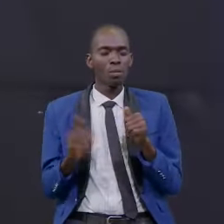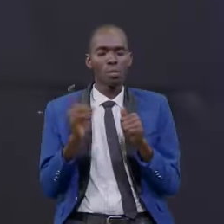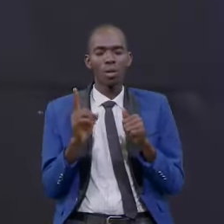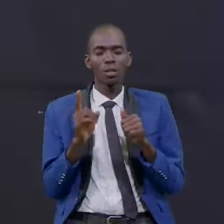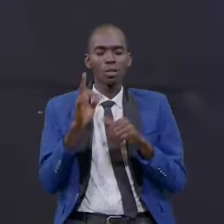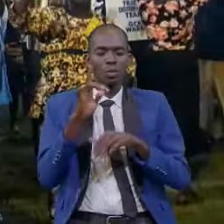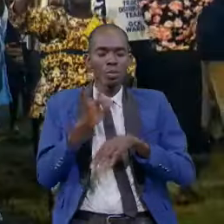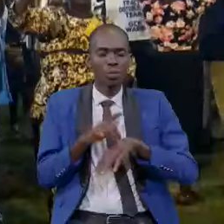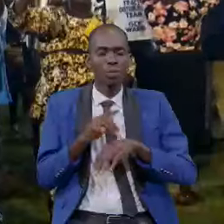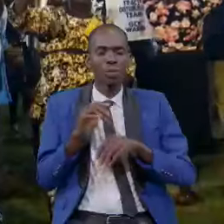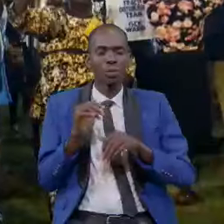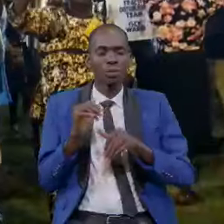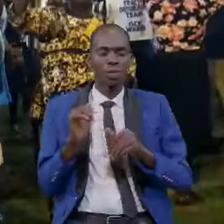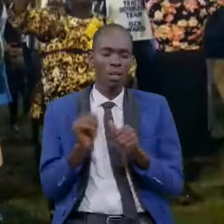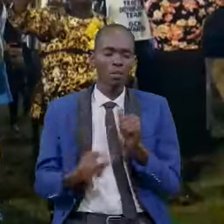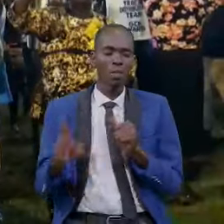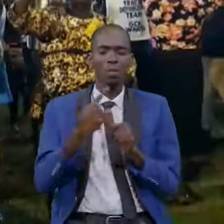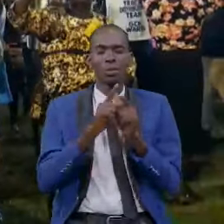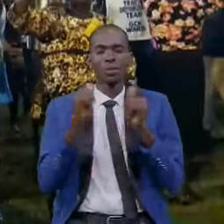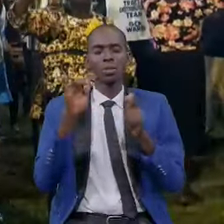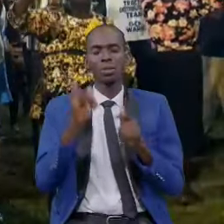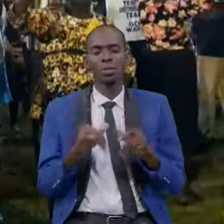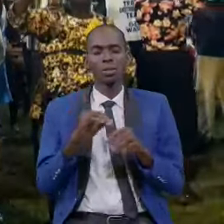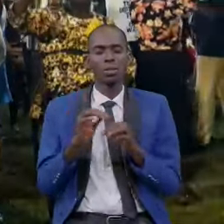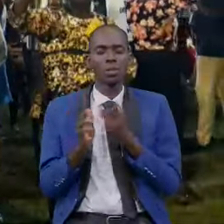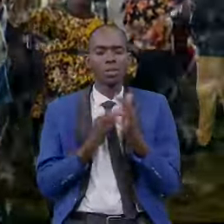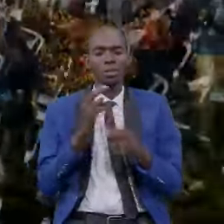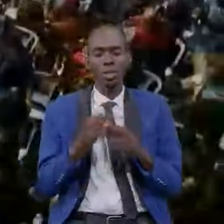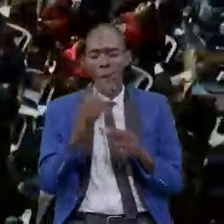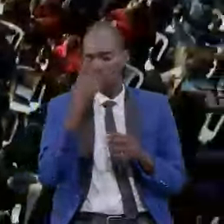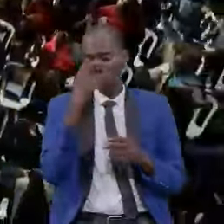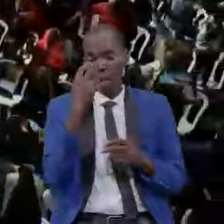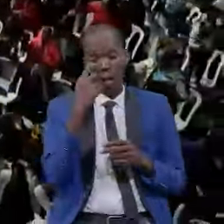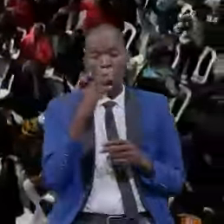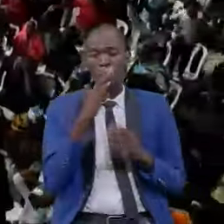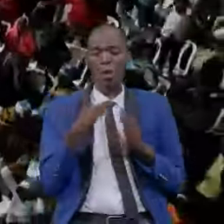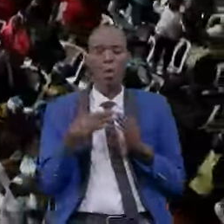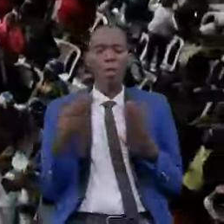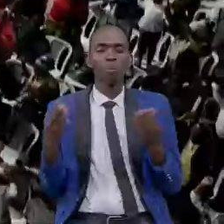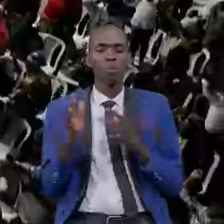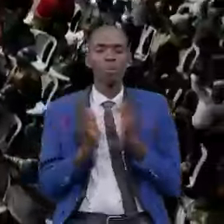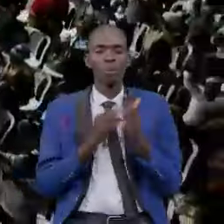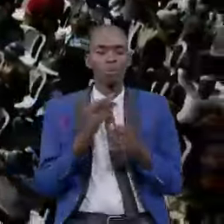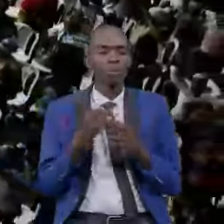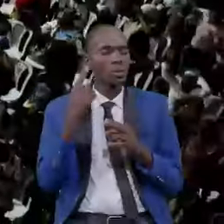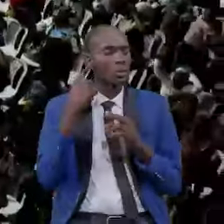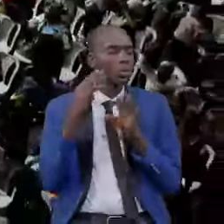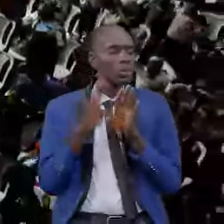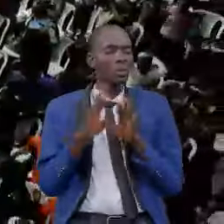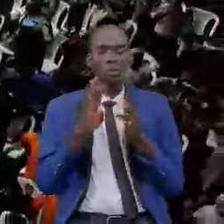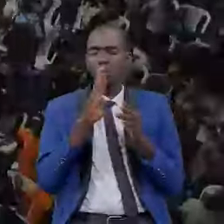everyone miraculously. Blind eyes be opened. Deaf ears begin to